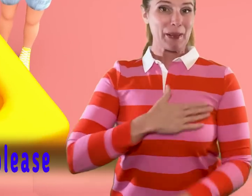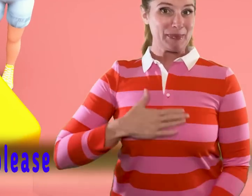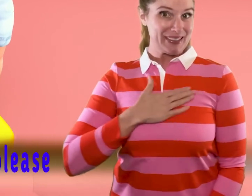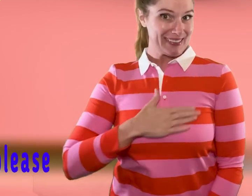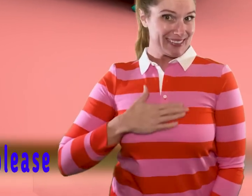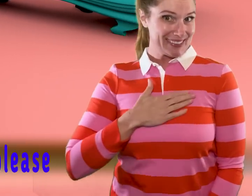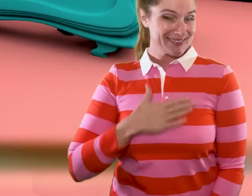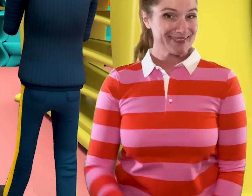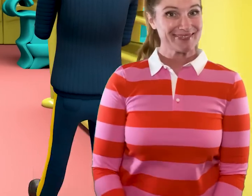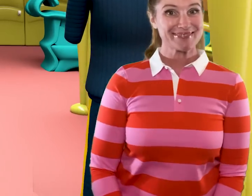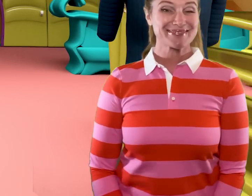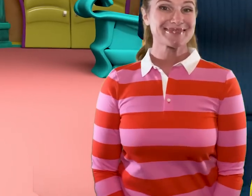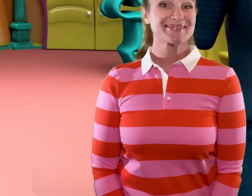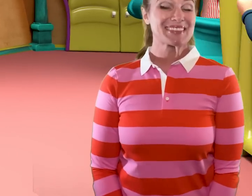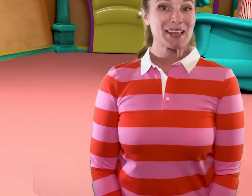some chocolate